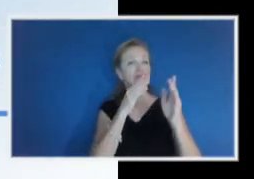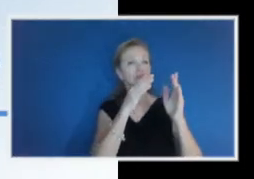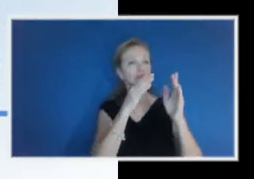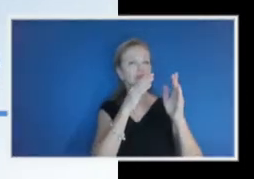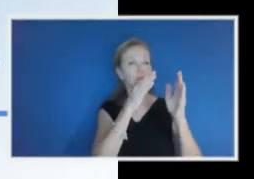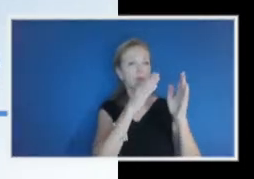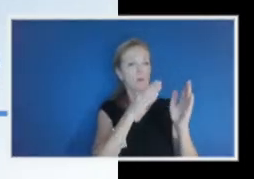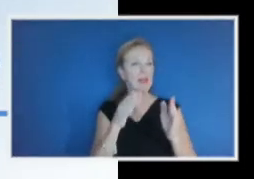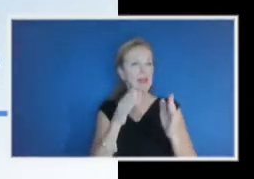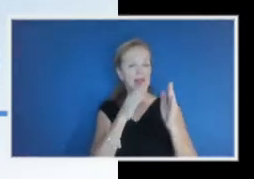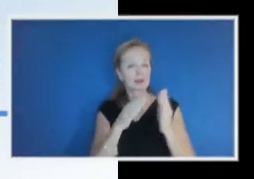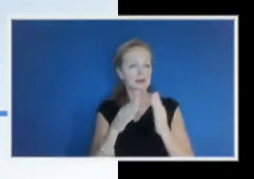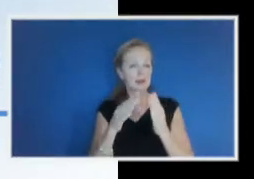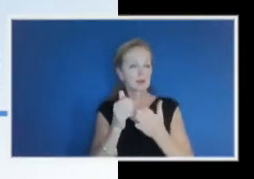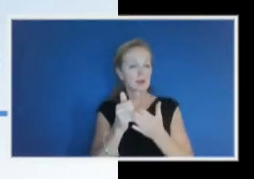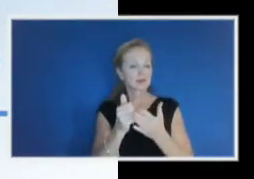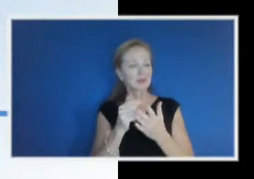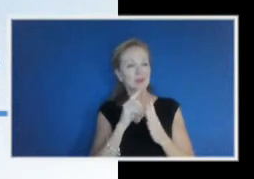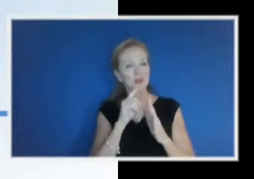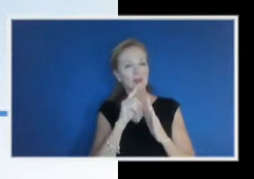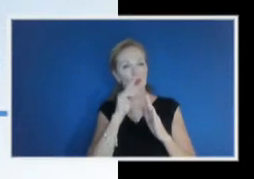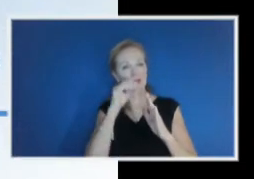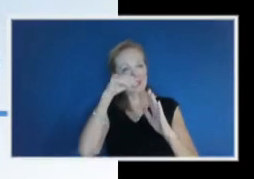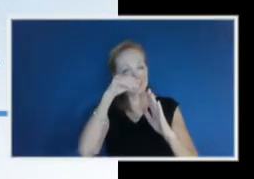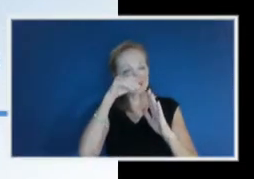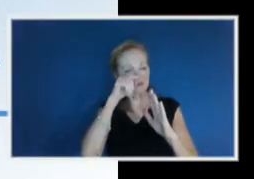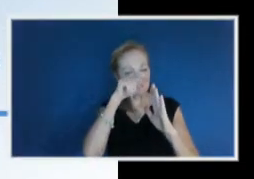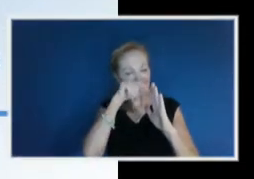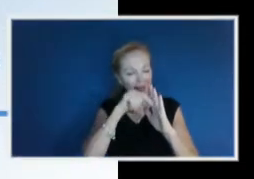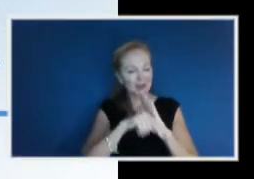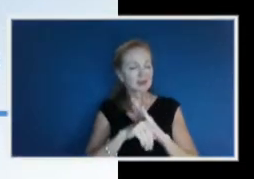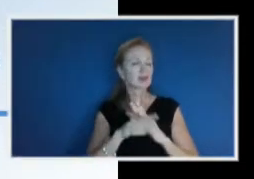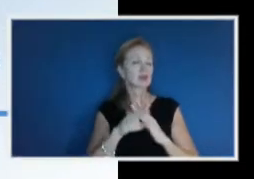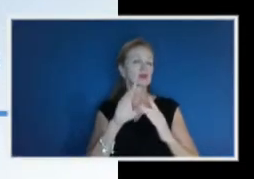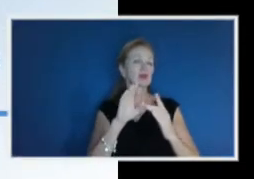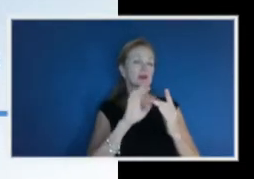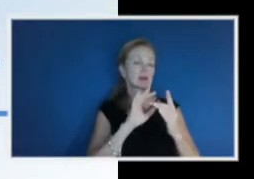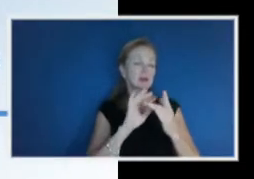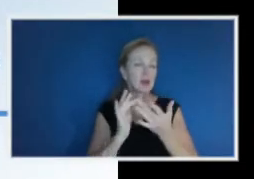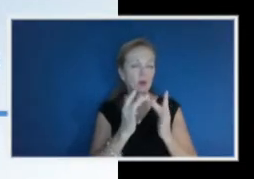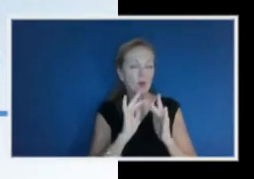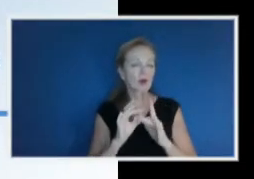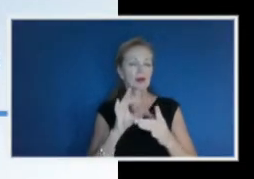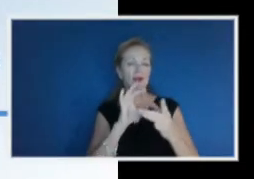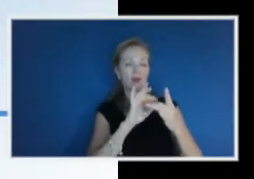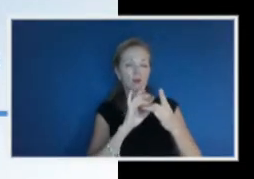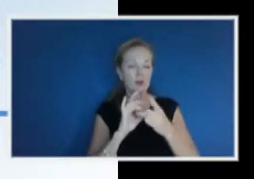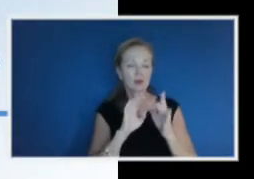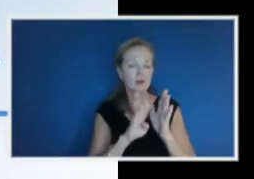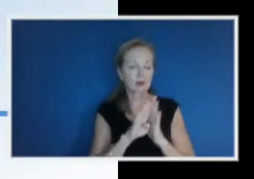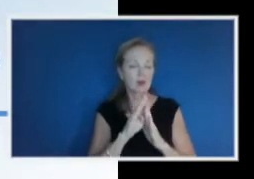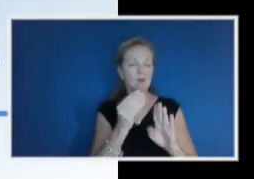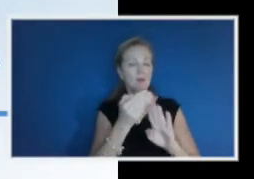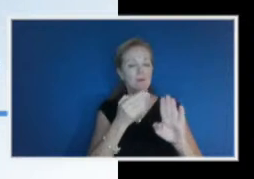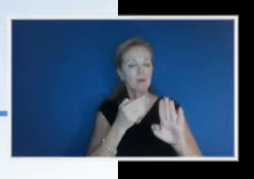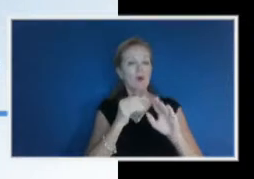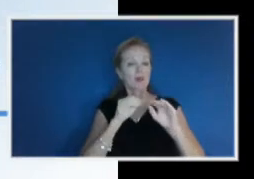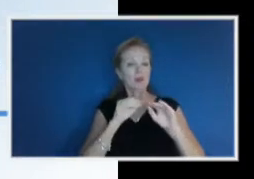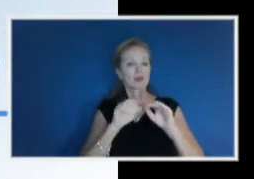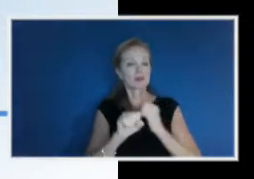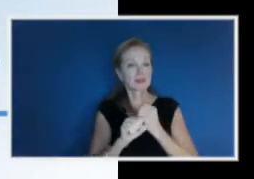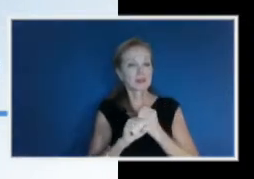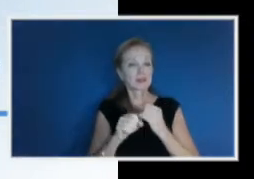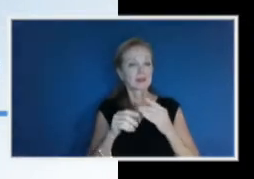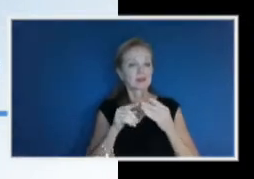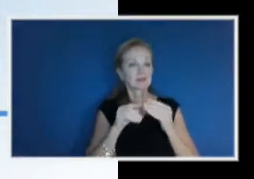could get into the networks, they could make the relationships before the solicitation comes out, because by that point, it's too late.